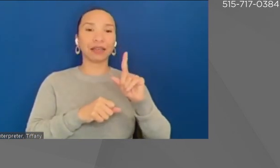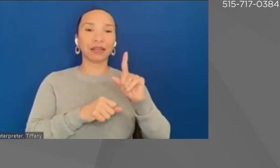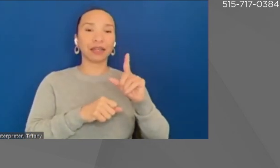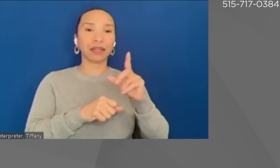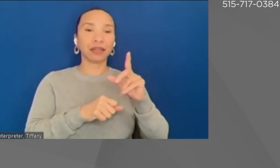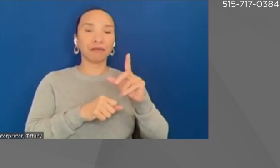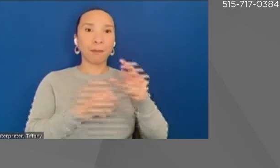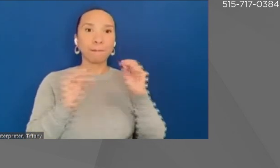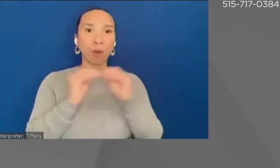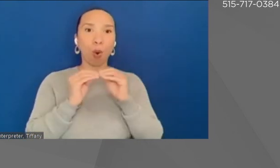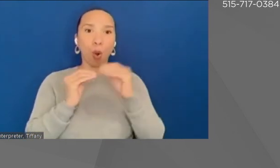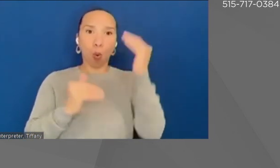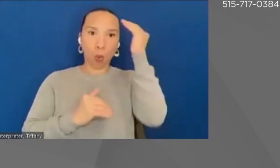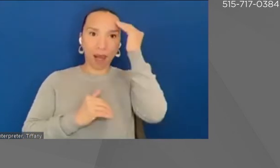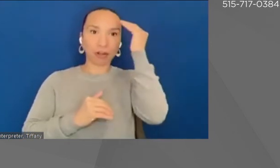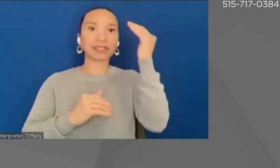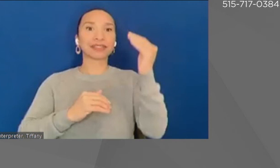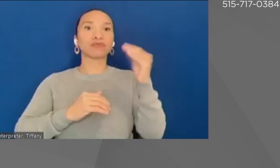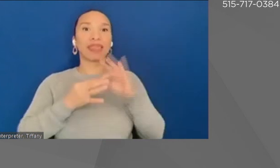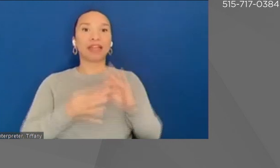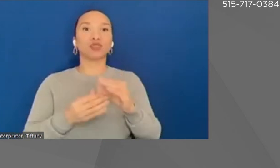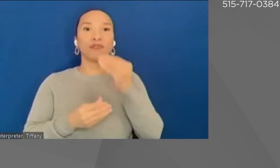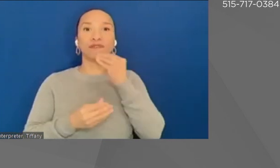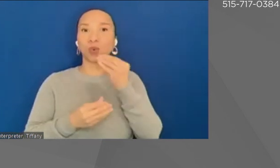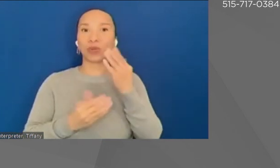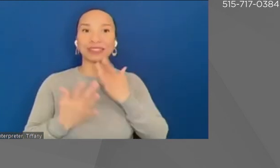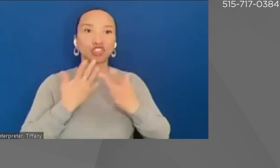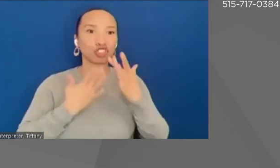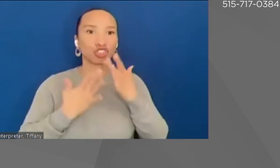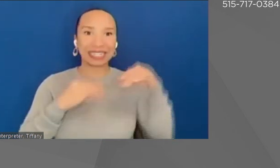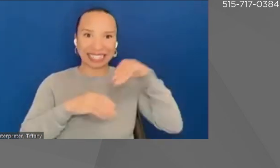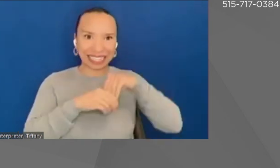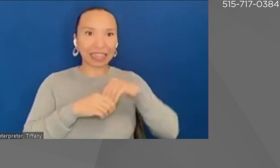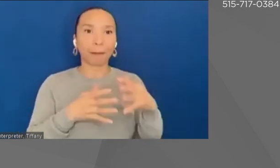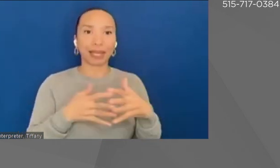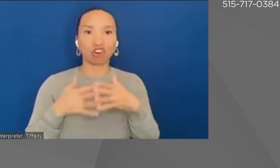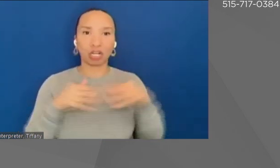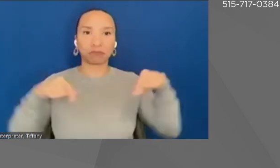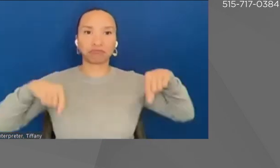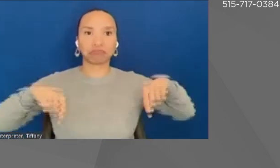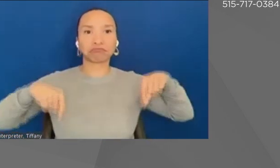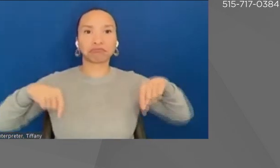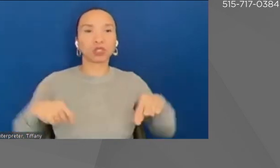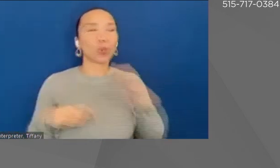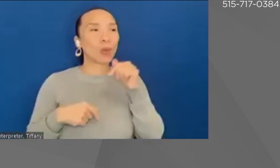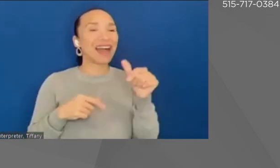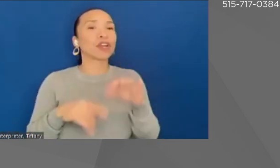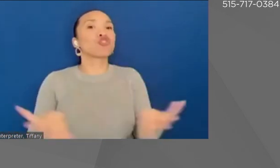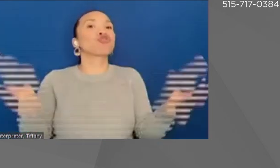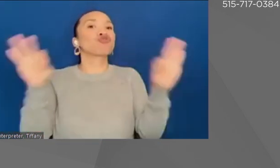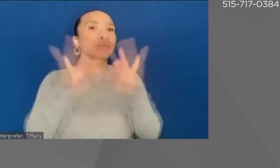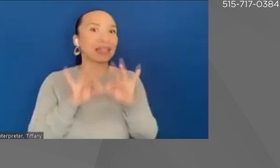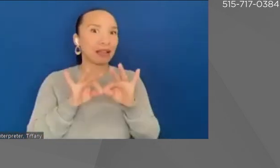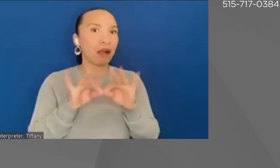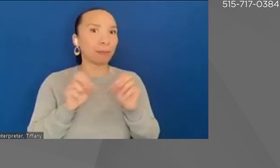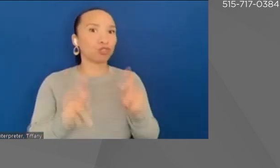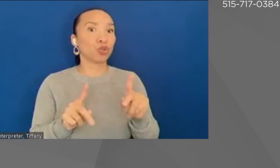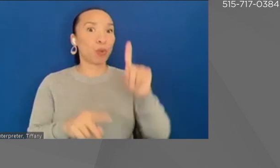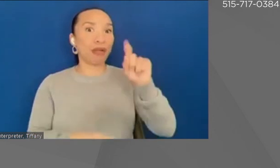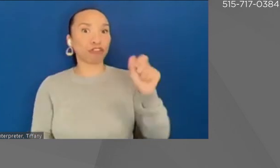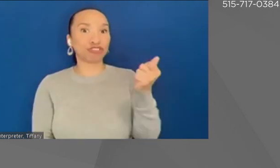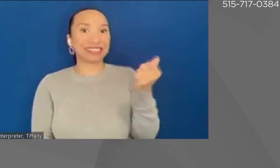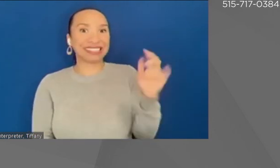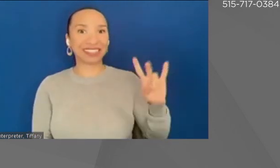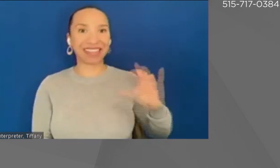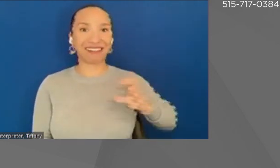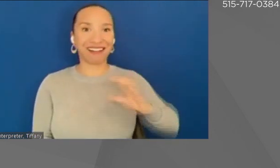nutrition security in America. And we have an opportunity and a political opportunity with the 117th Congress to really address